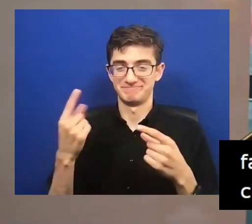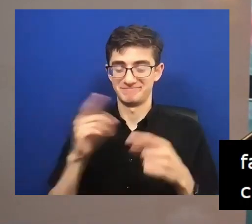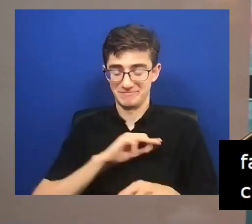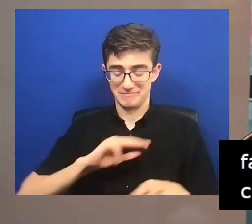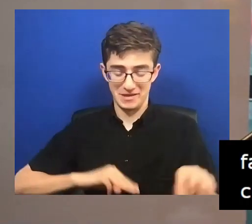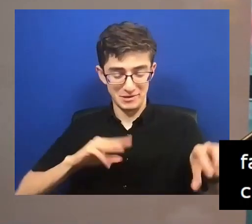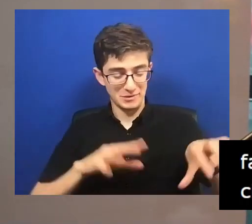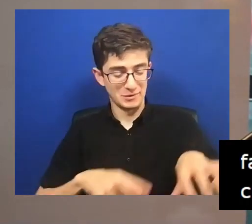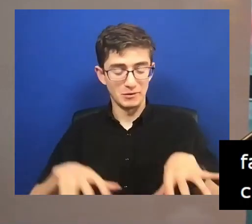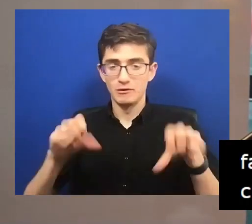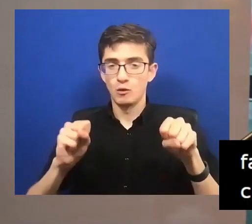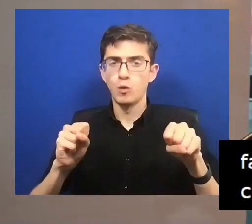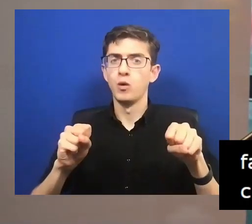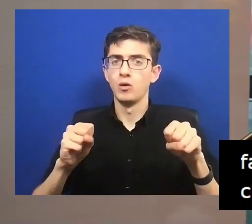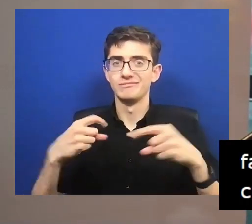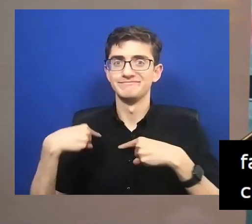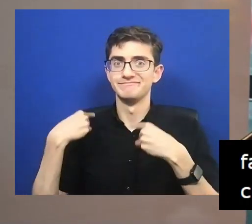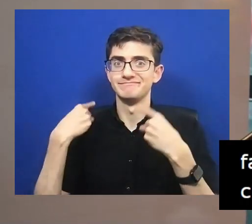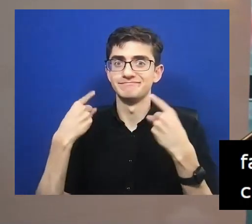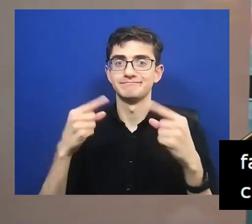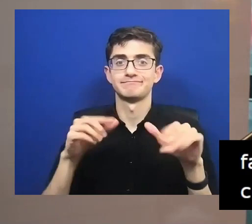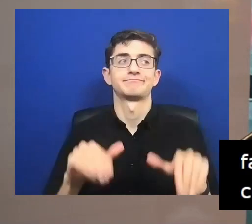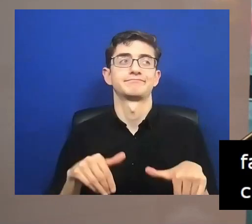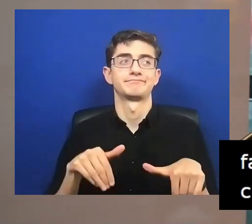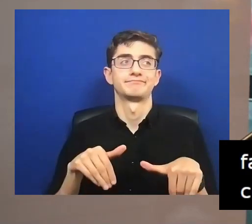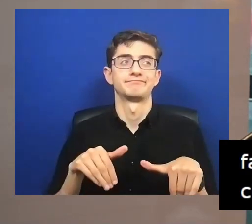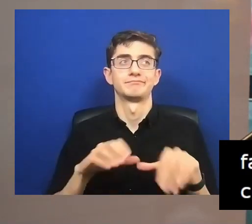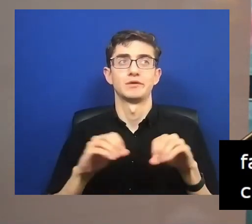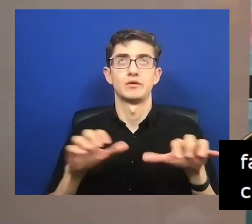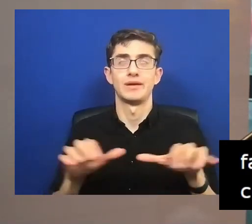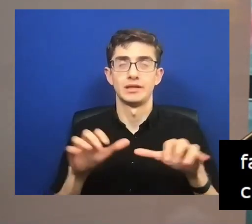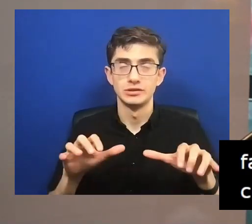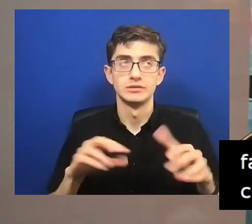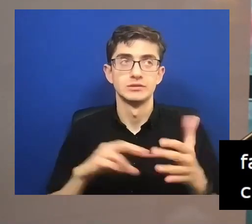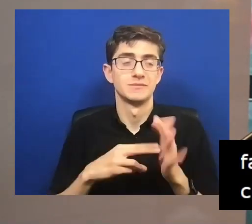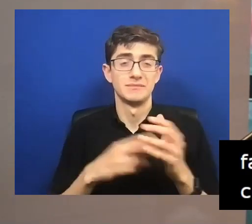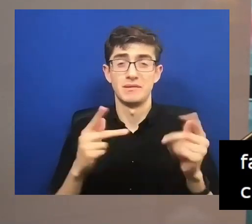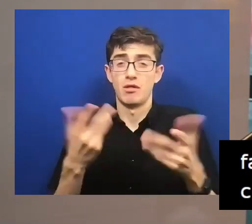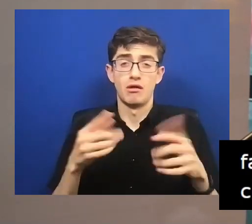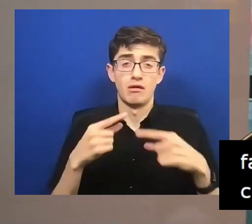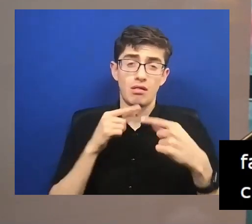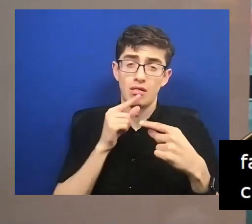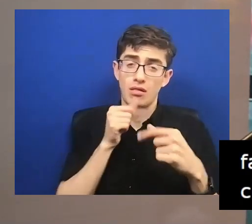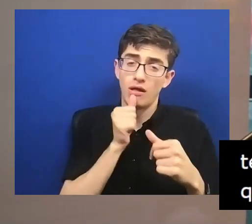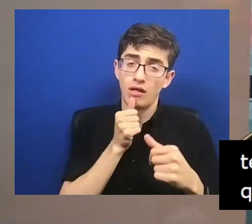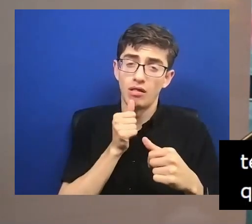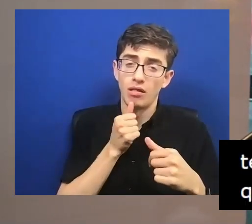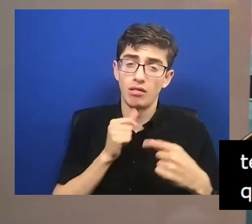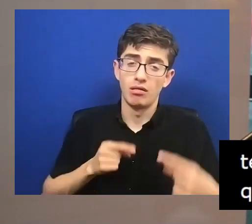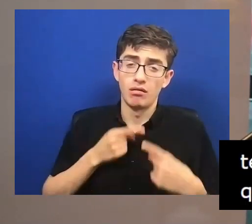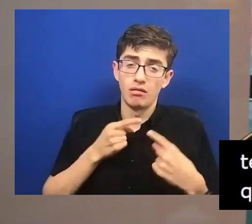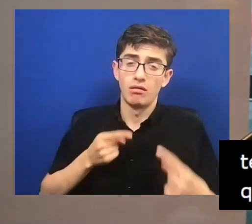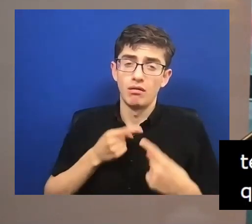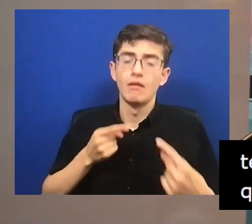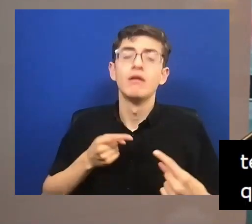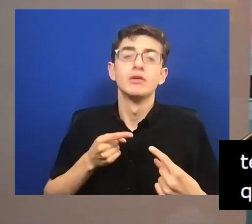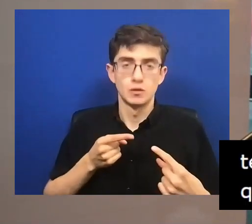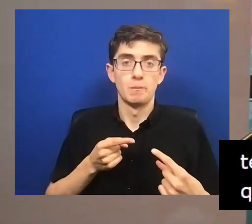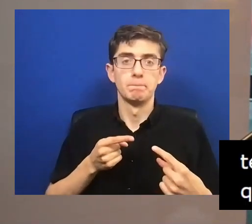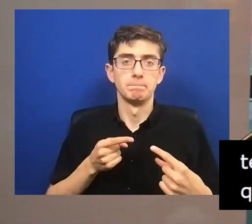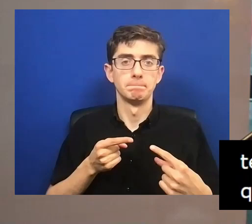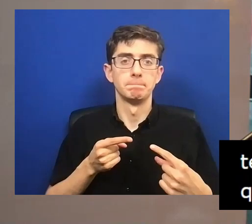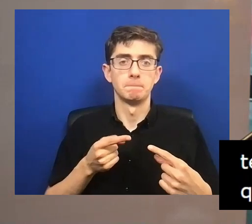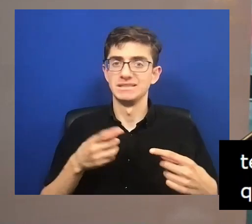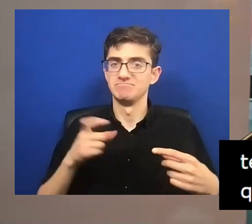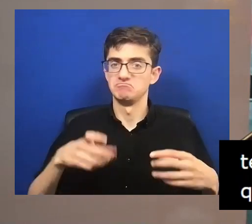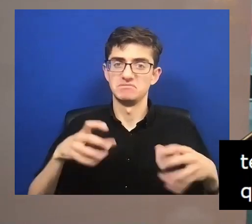public housing. We had to act, and so we did. Thanks to the leadership of the mayor, and of course, my boss, the